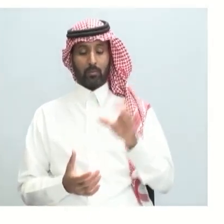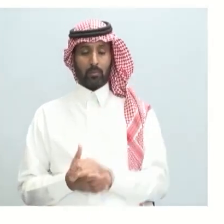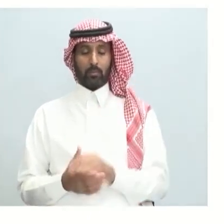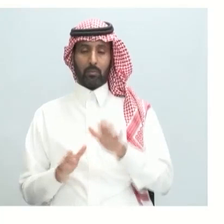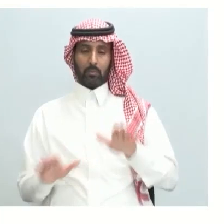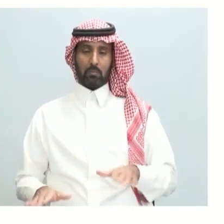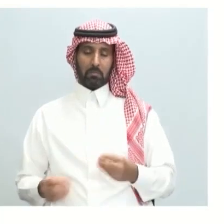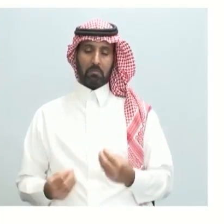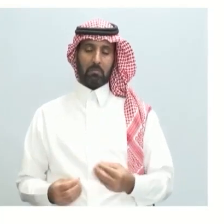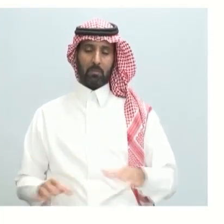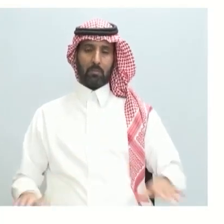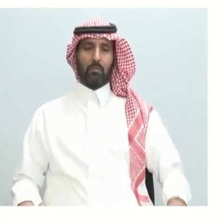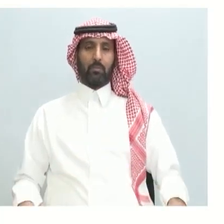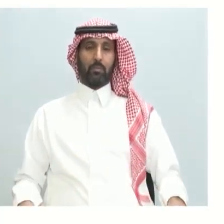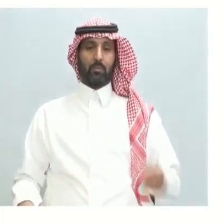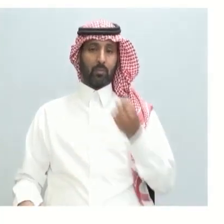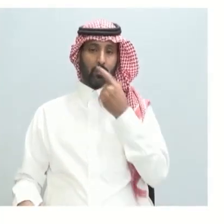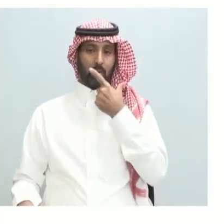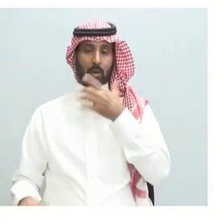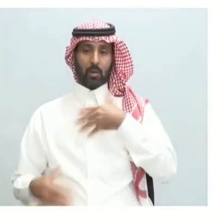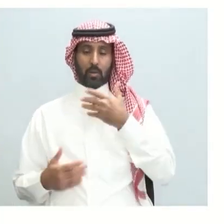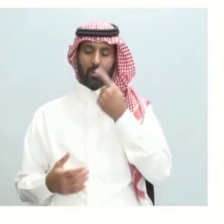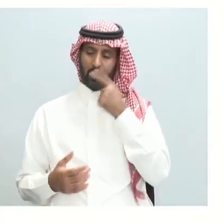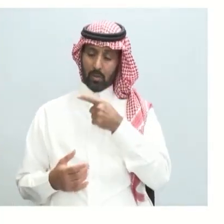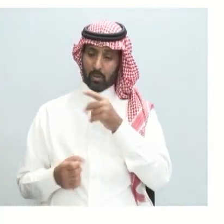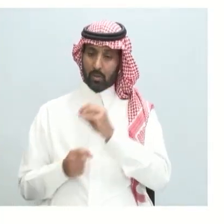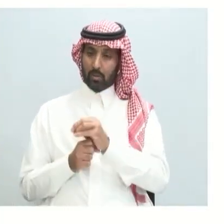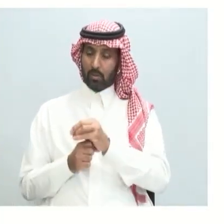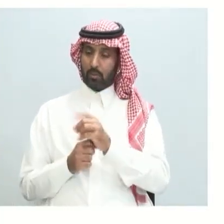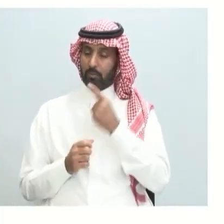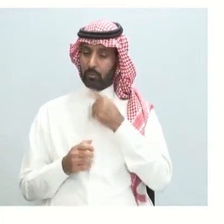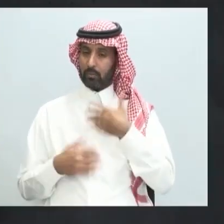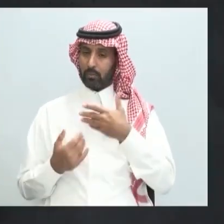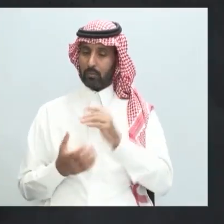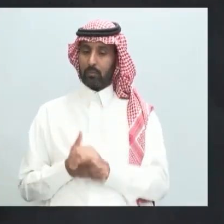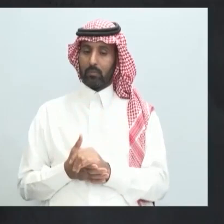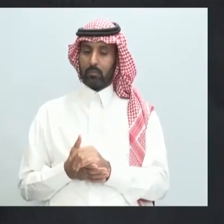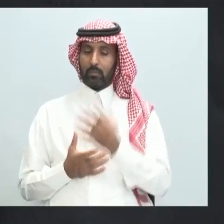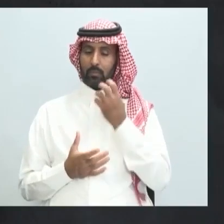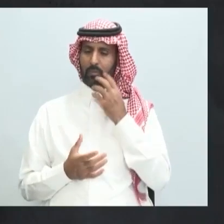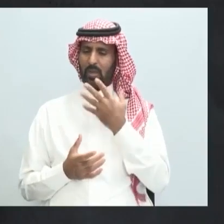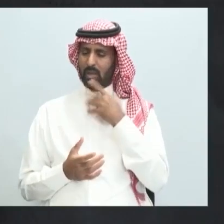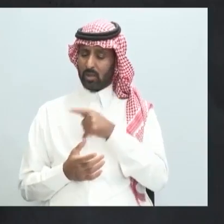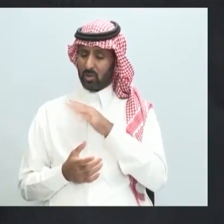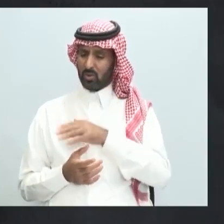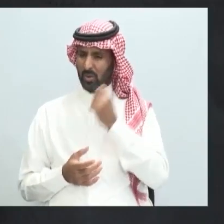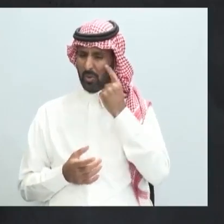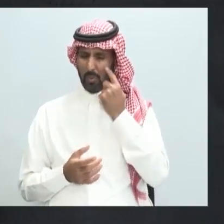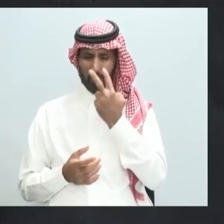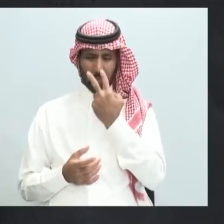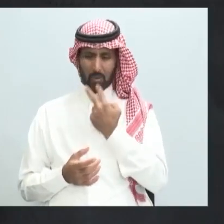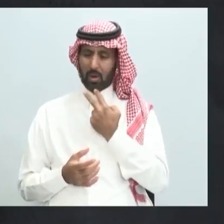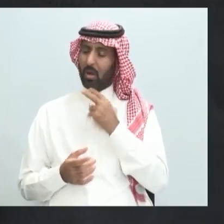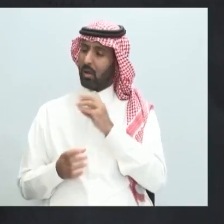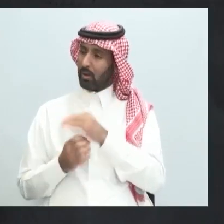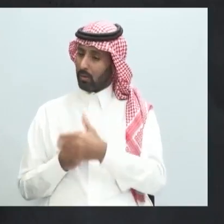someone who was sad, maybe he's crying. Maybe your little brother is crying, you go to comfort